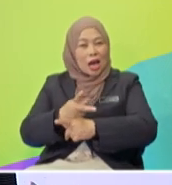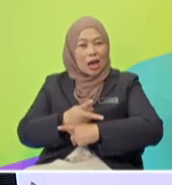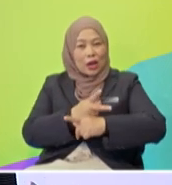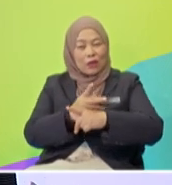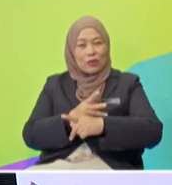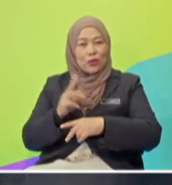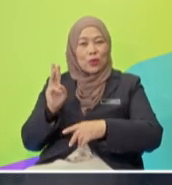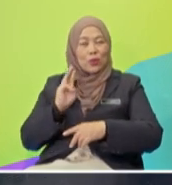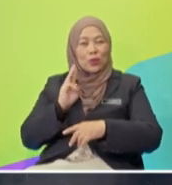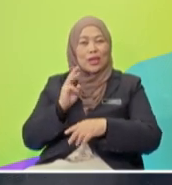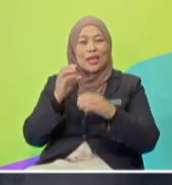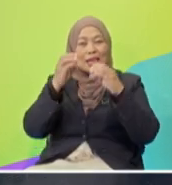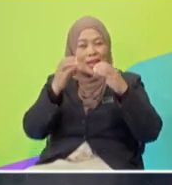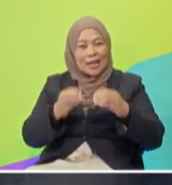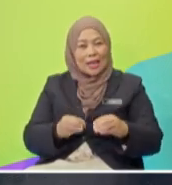teacher.